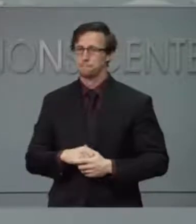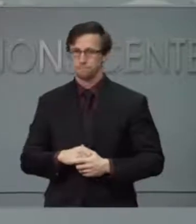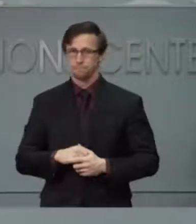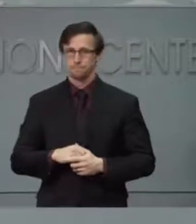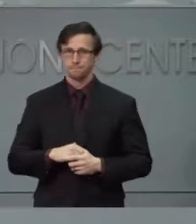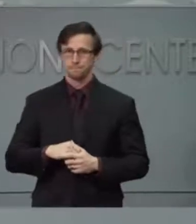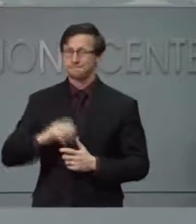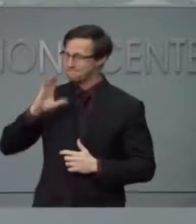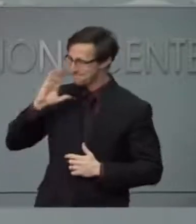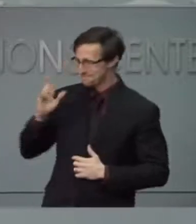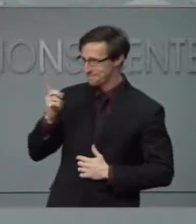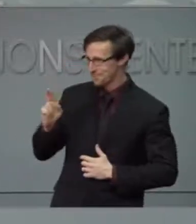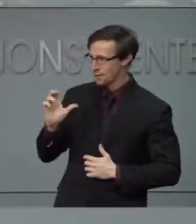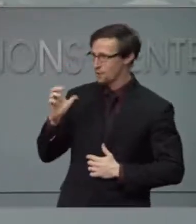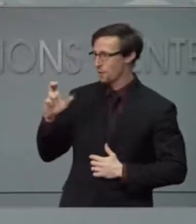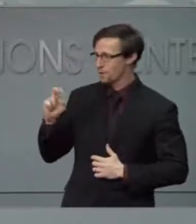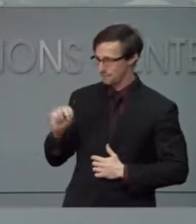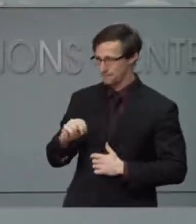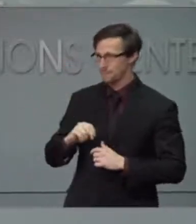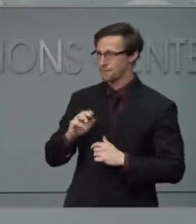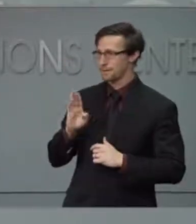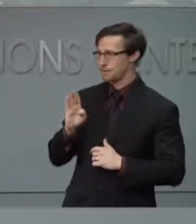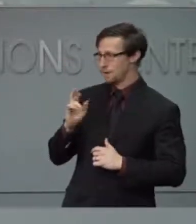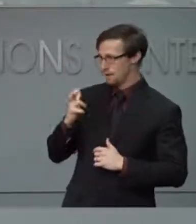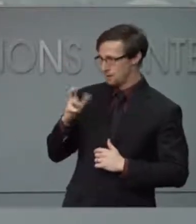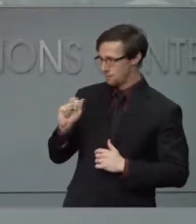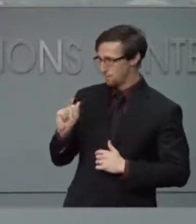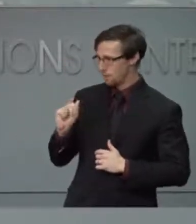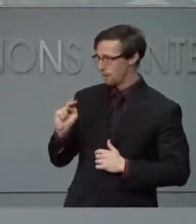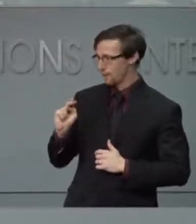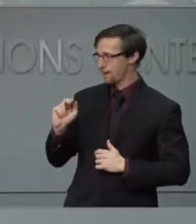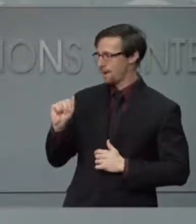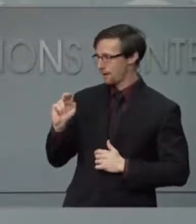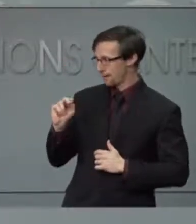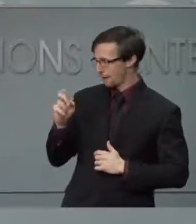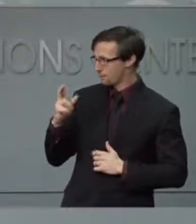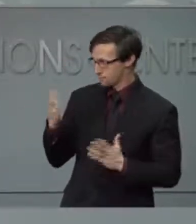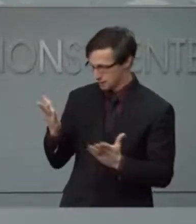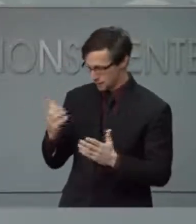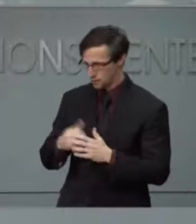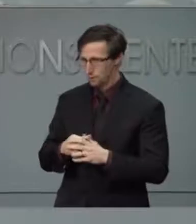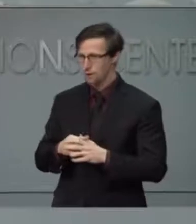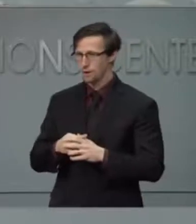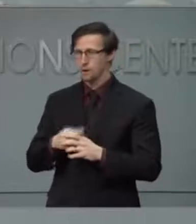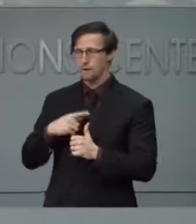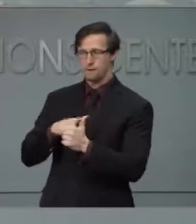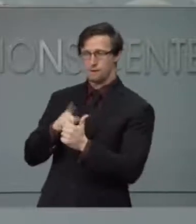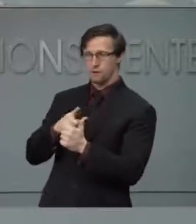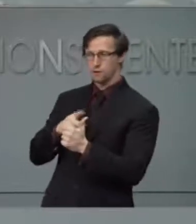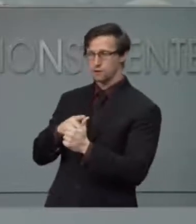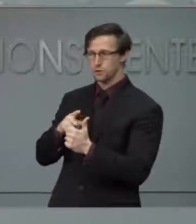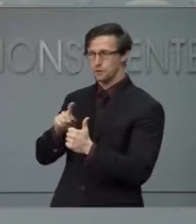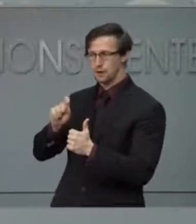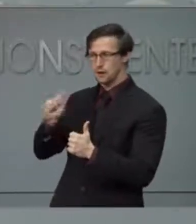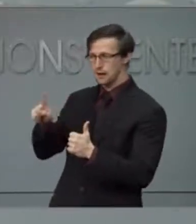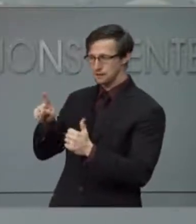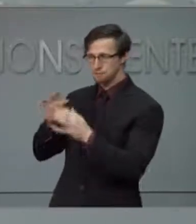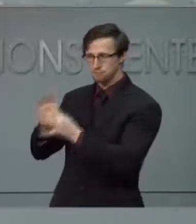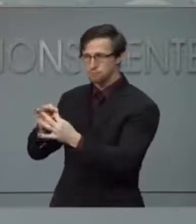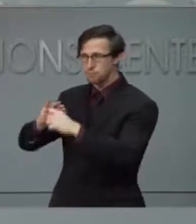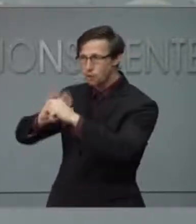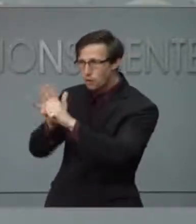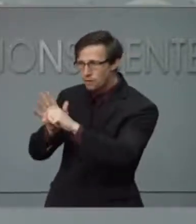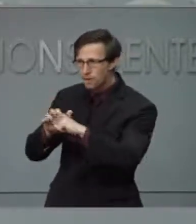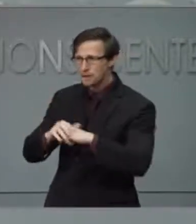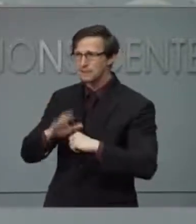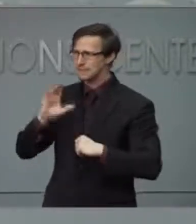Hi, Dr. Cohen. Brian Anderson here with the AP. I'll have a follow-up question for you about vaccine distribution, but I've got to ask first about COVID. There's